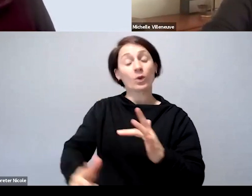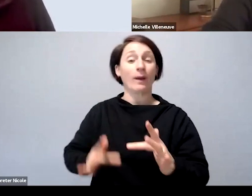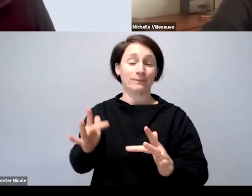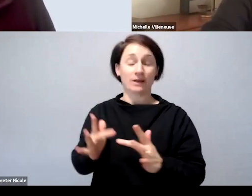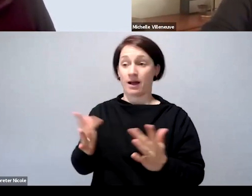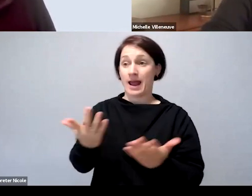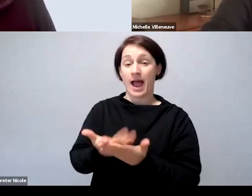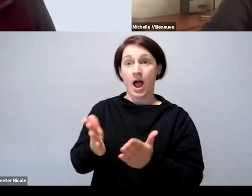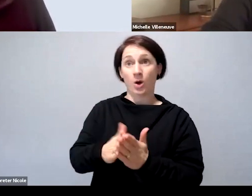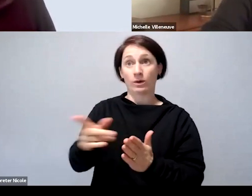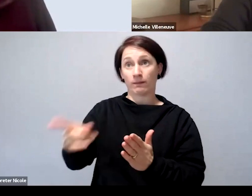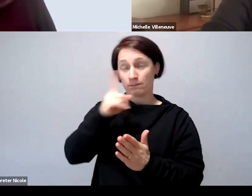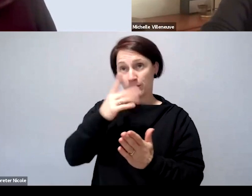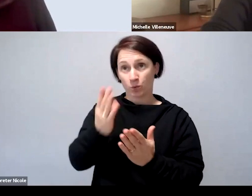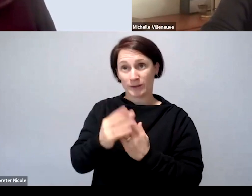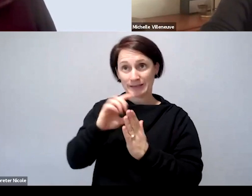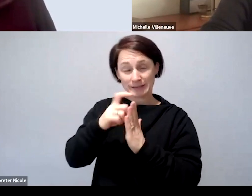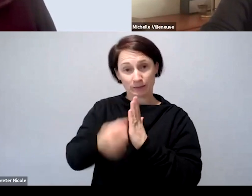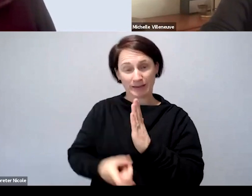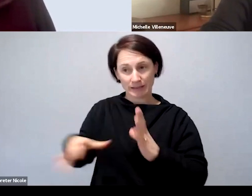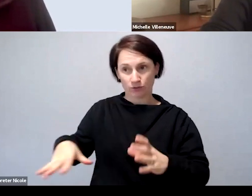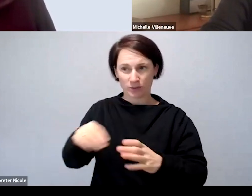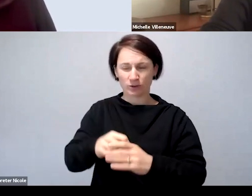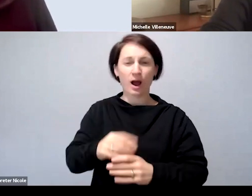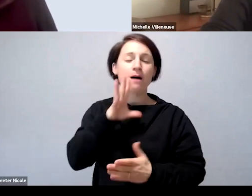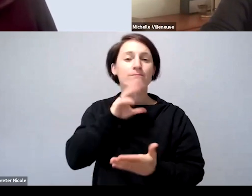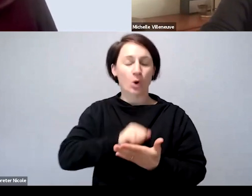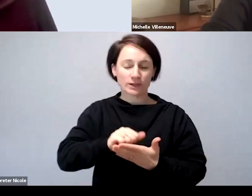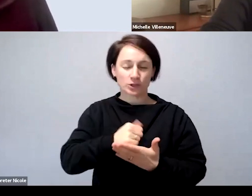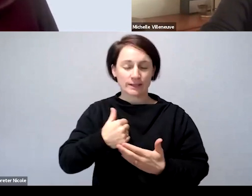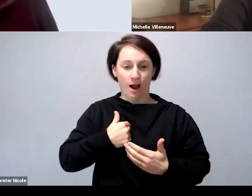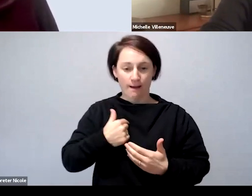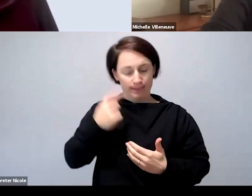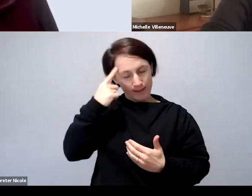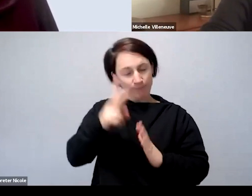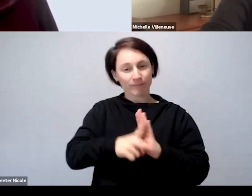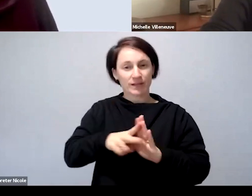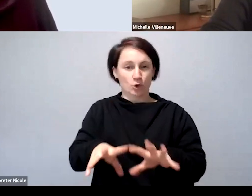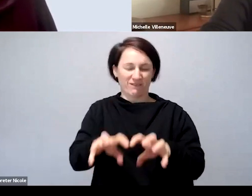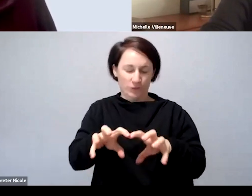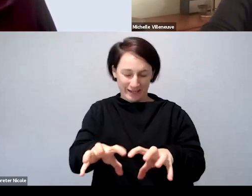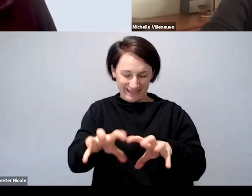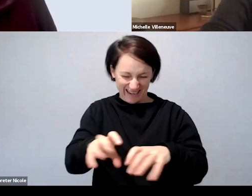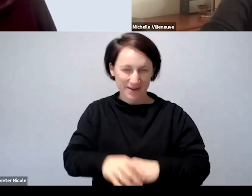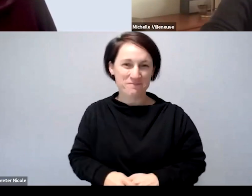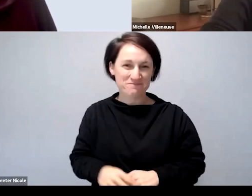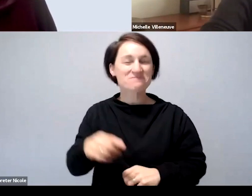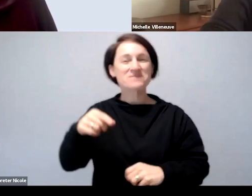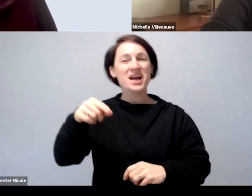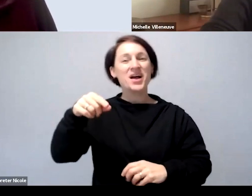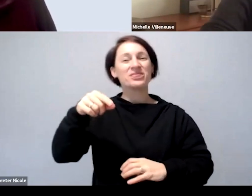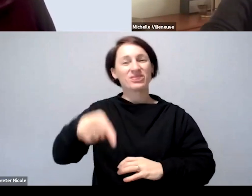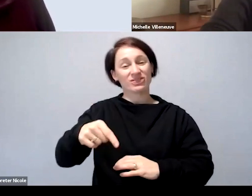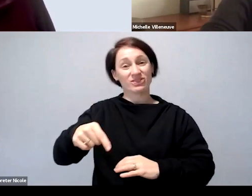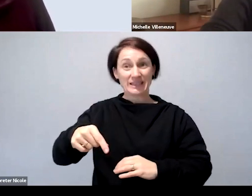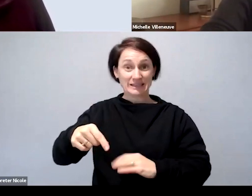I apologise that I do appear to be freezing for a couple of people. You will all get a copy of this full